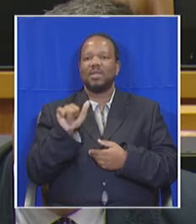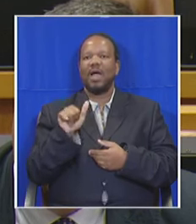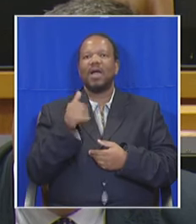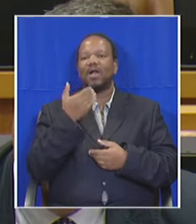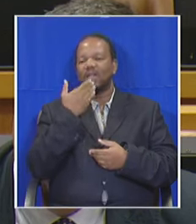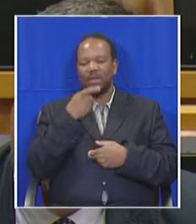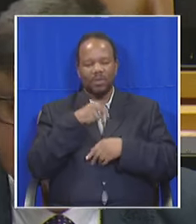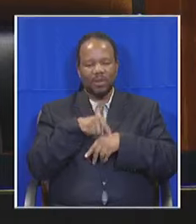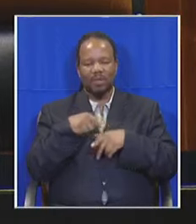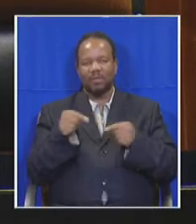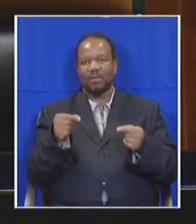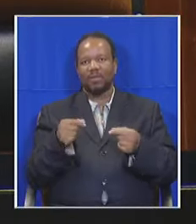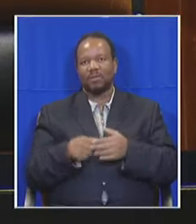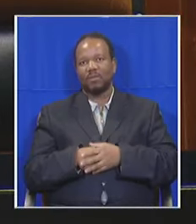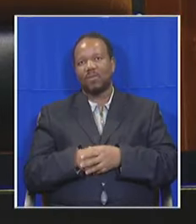the award.